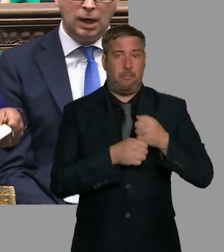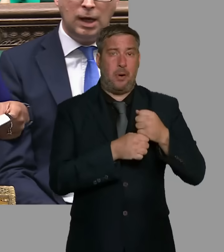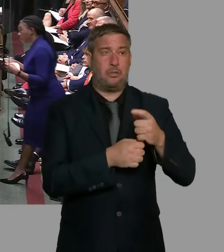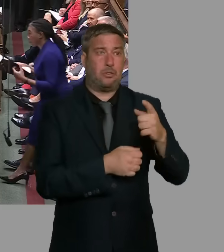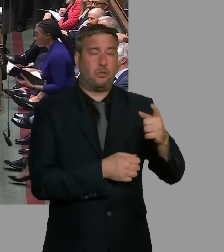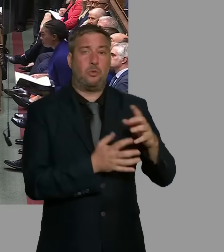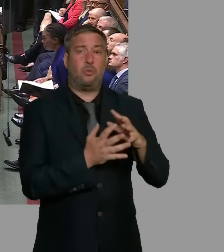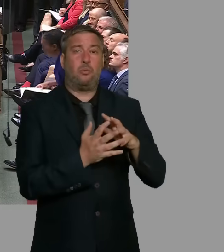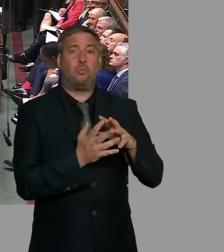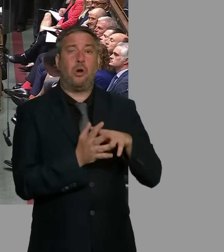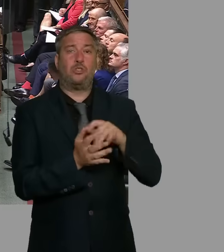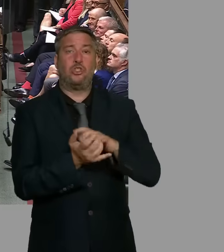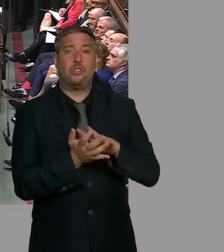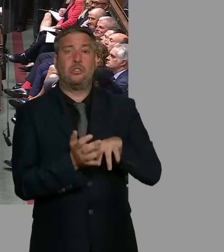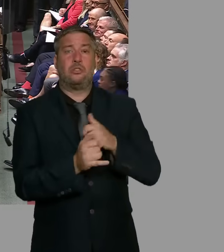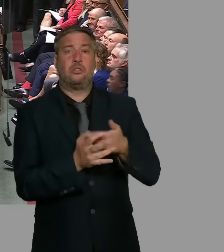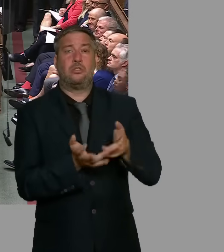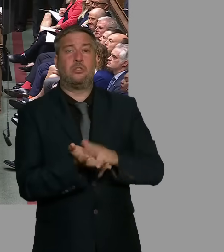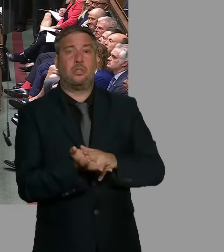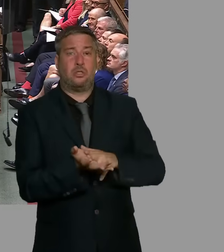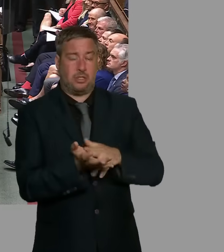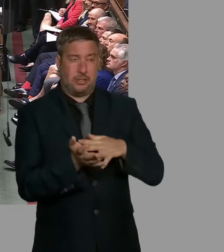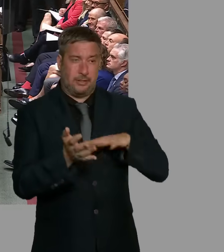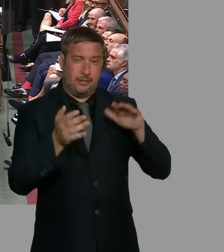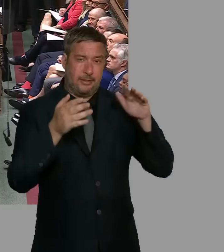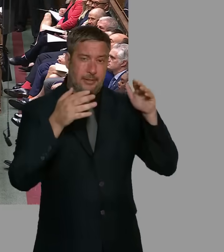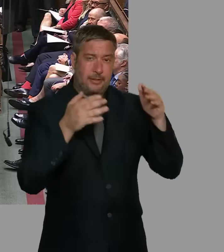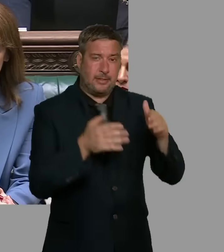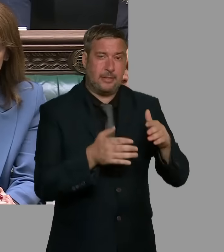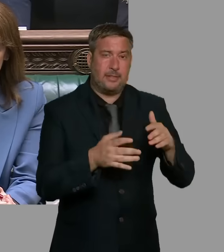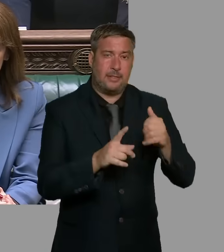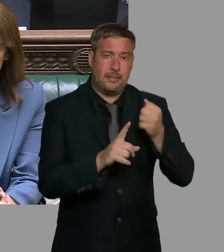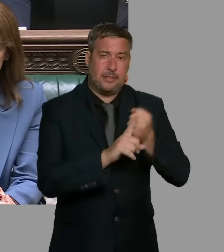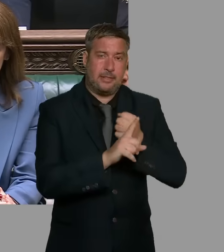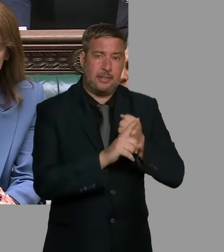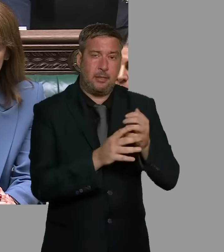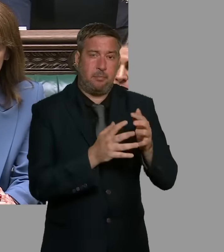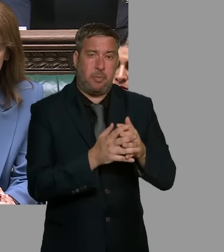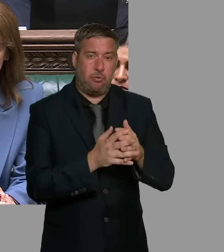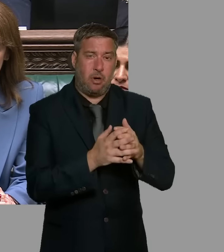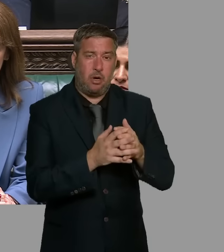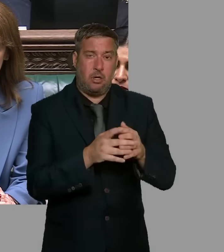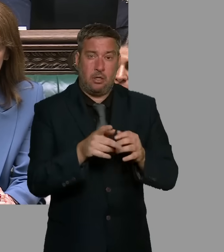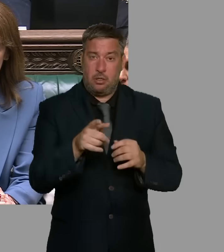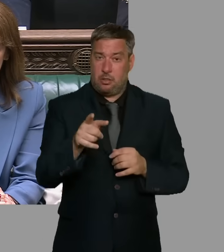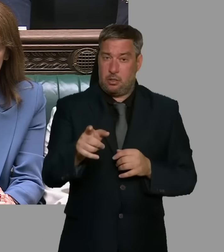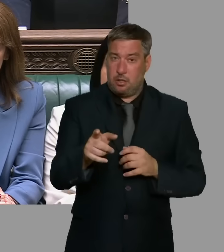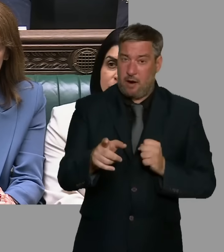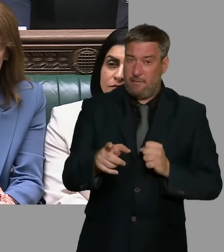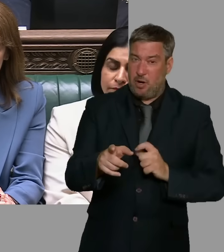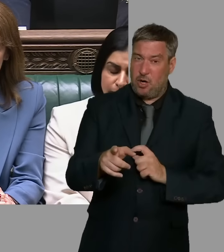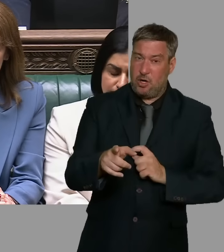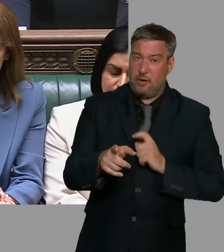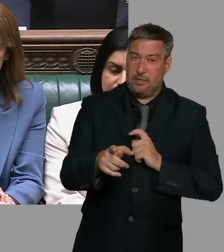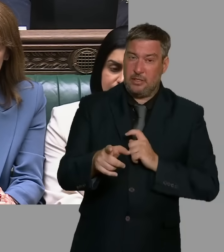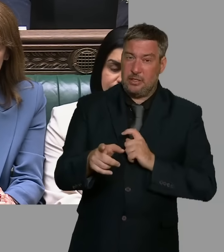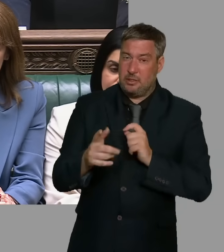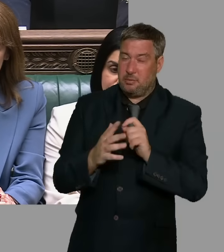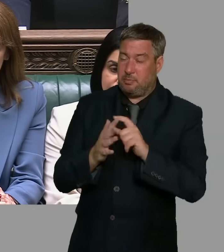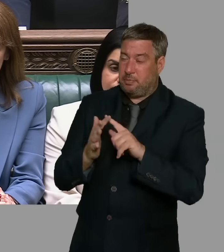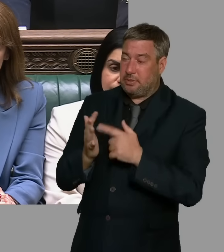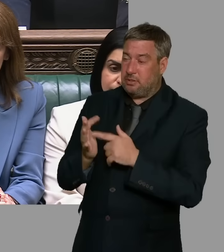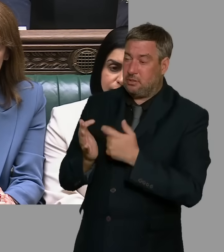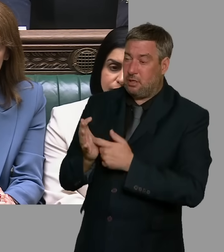Mandelson? Mr Speaker, let me start by saying the victims of Epstein are the forefront of our